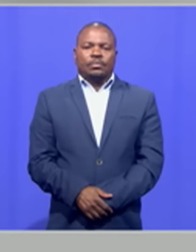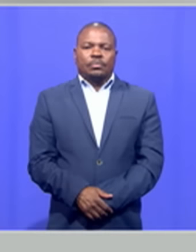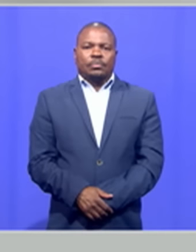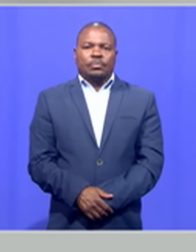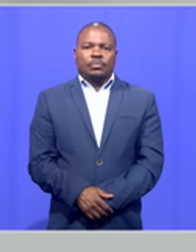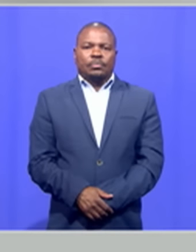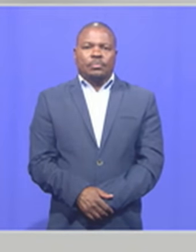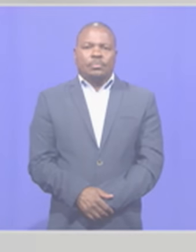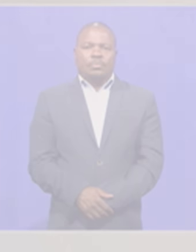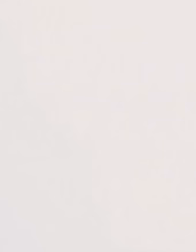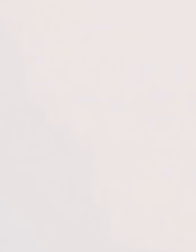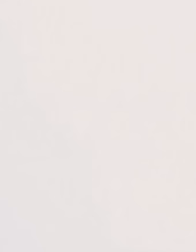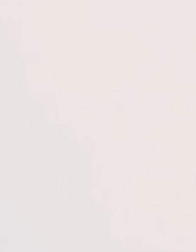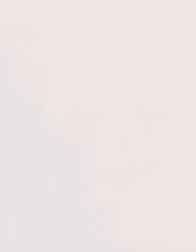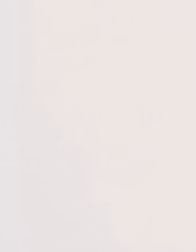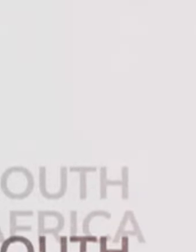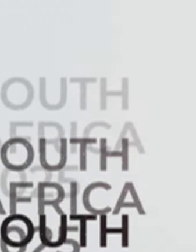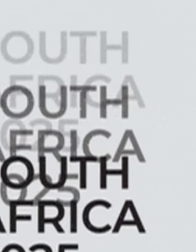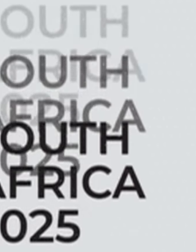Moderspreit.